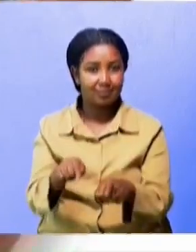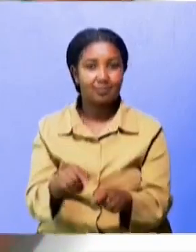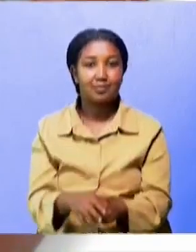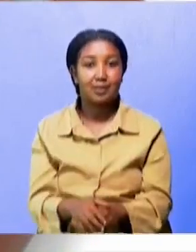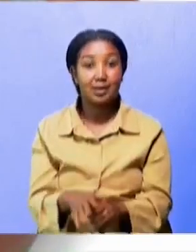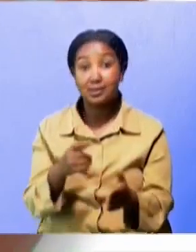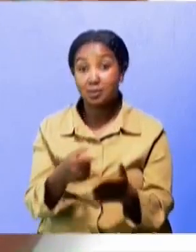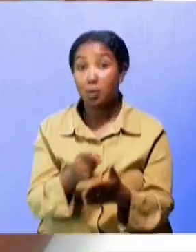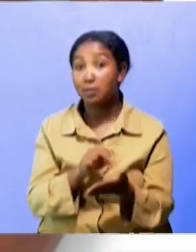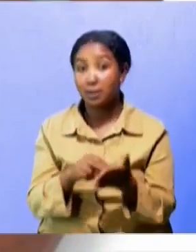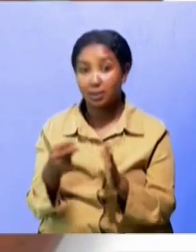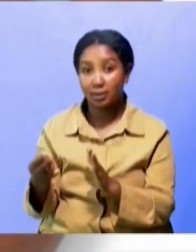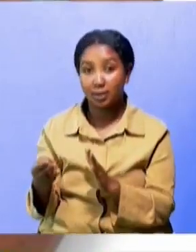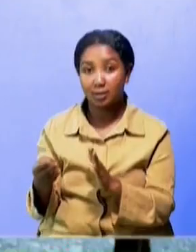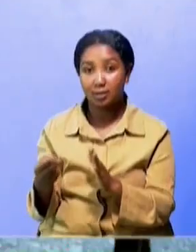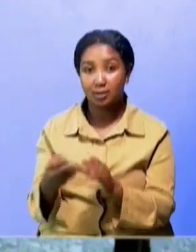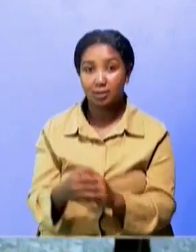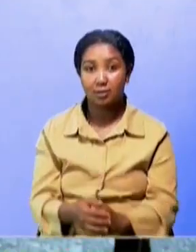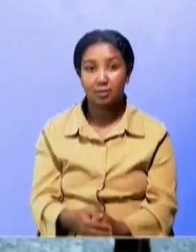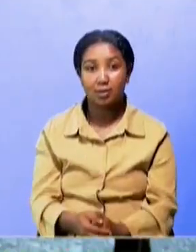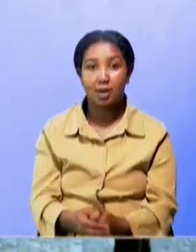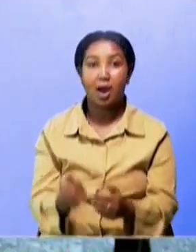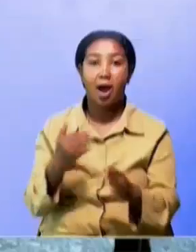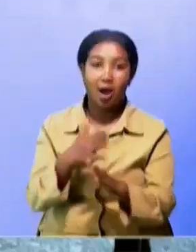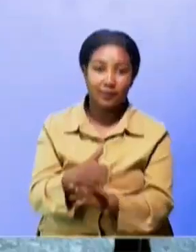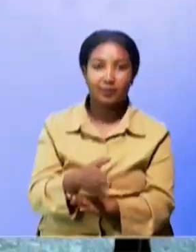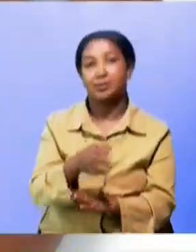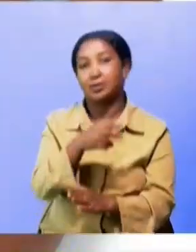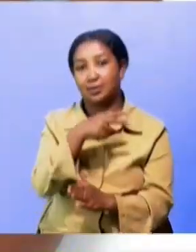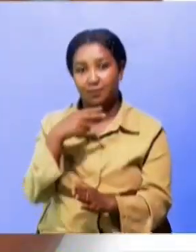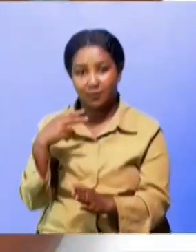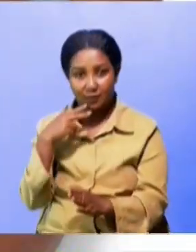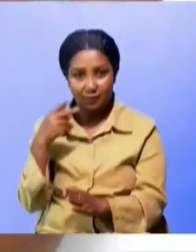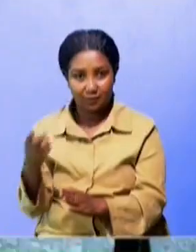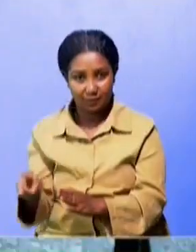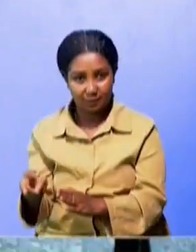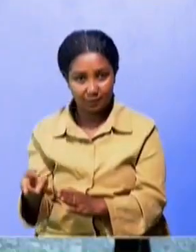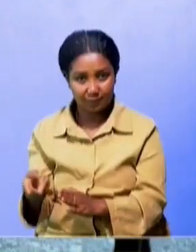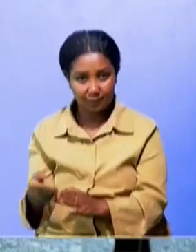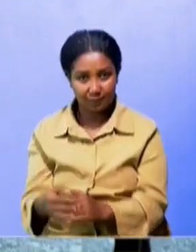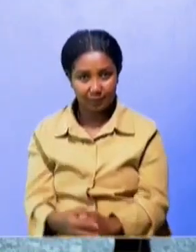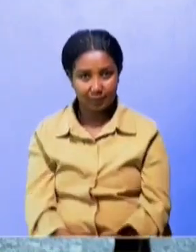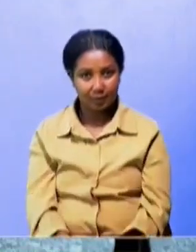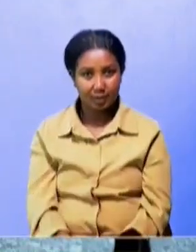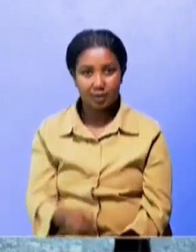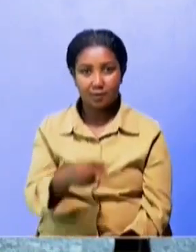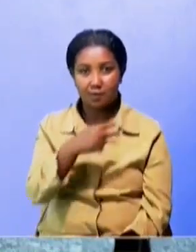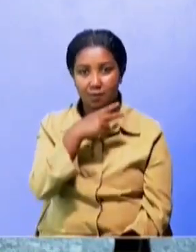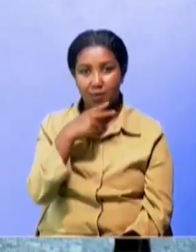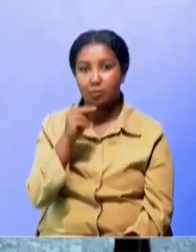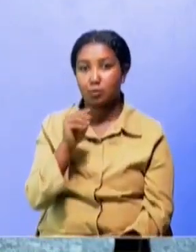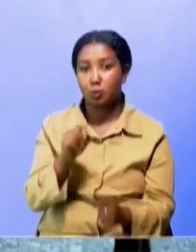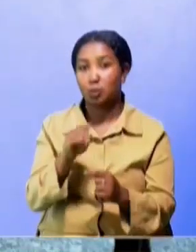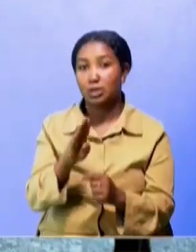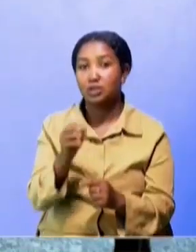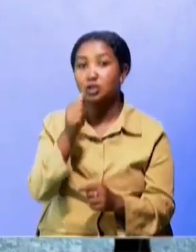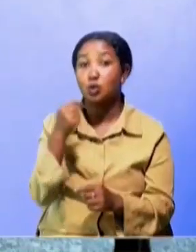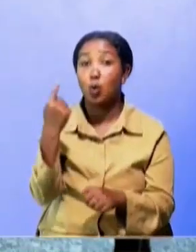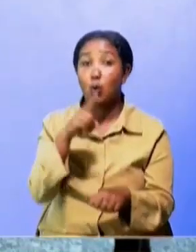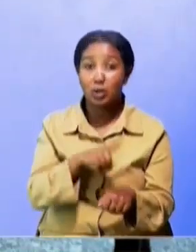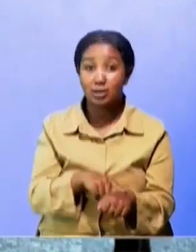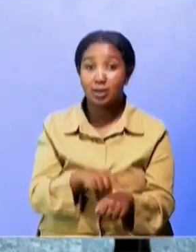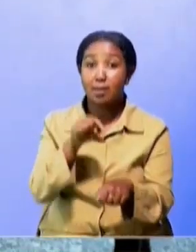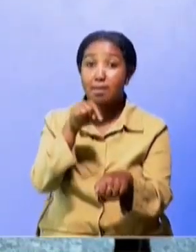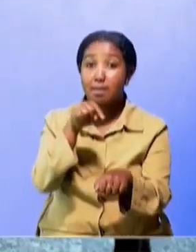This is what you mean that after the verb. This is what? Verb to be formed, right? She is always